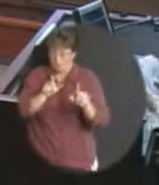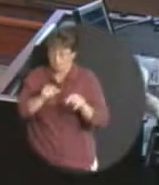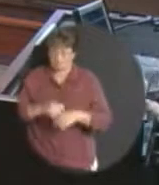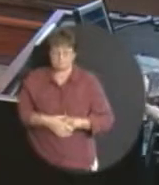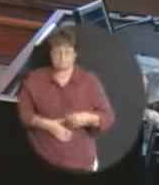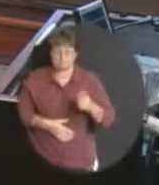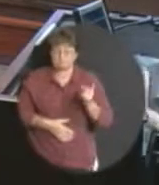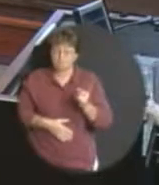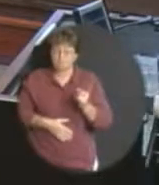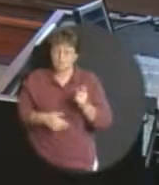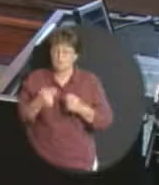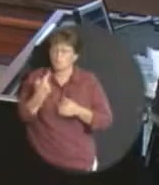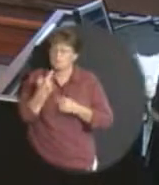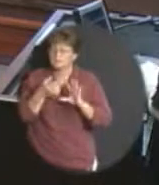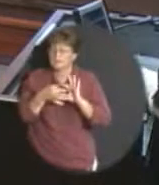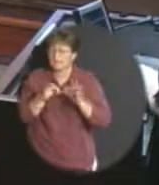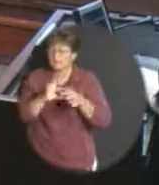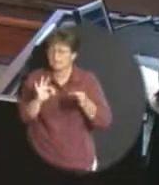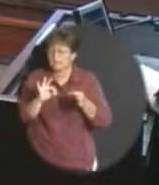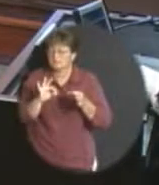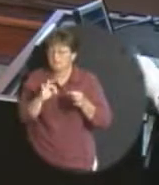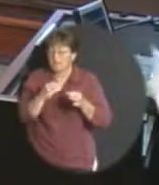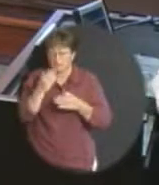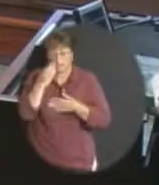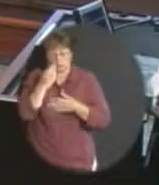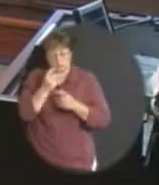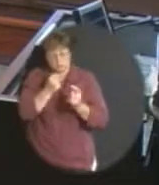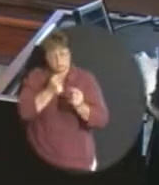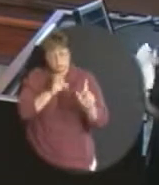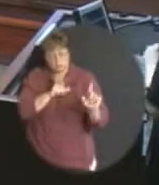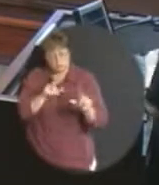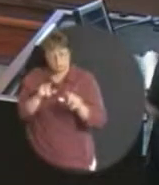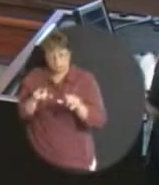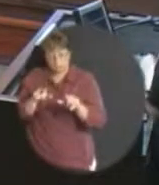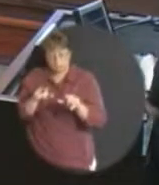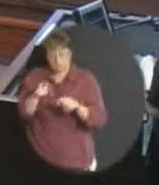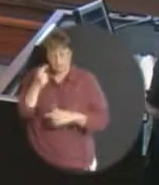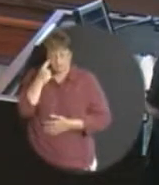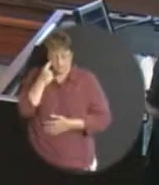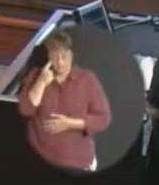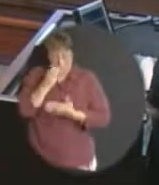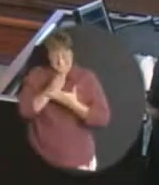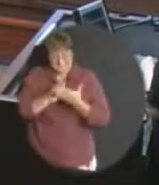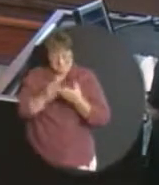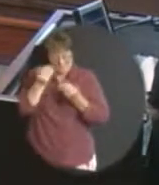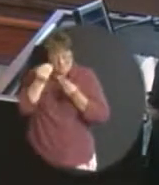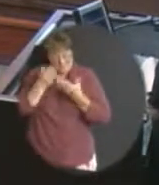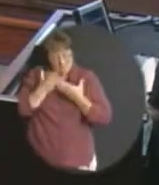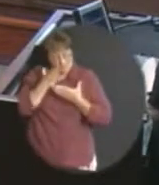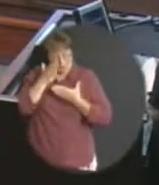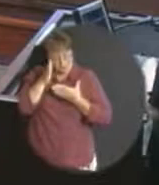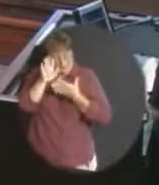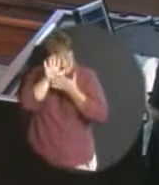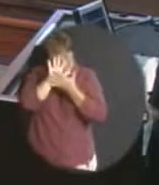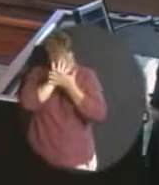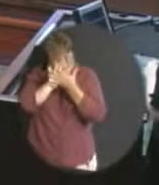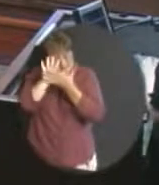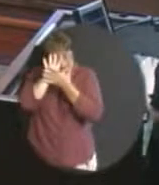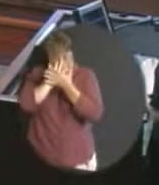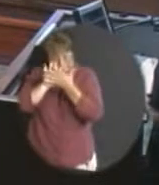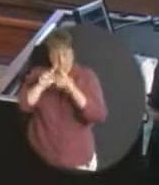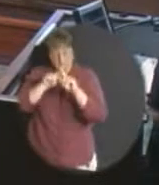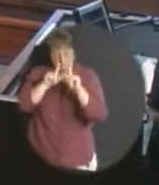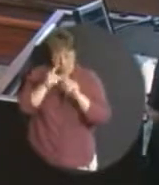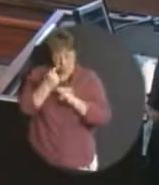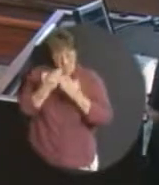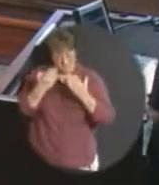Just have a comment. Because it was such a quick report, I think some of the information can be glossed over, but one of the